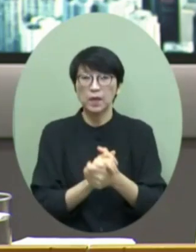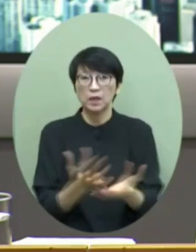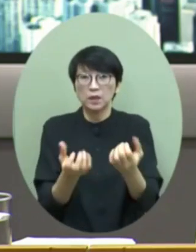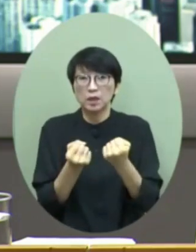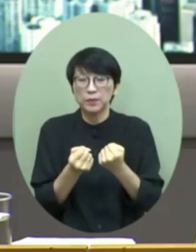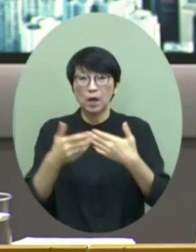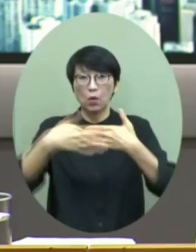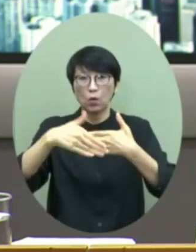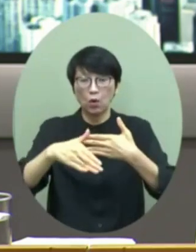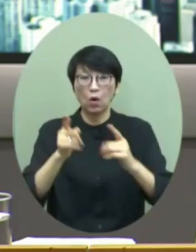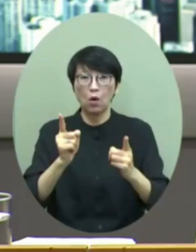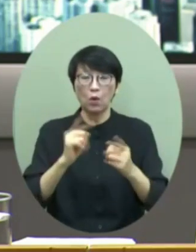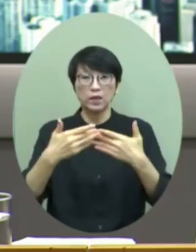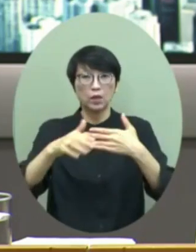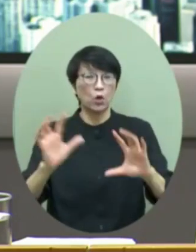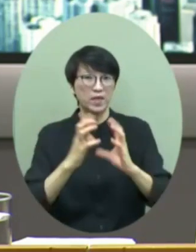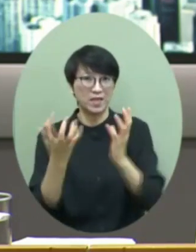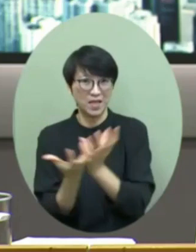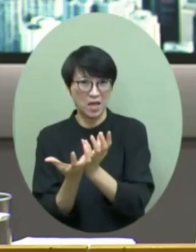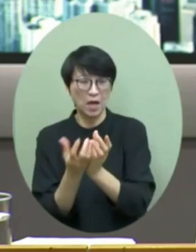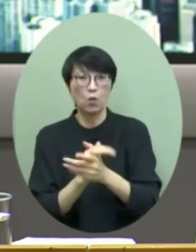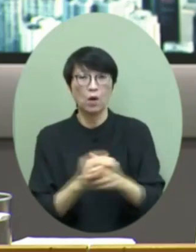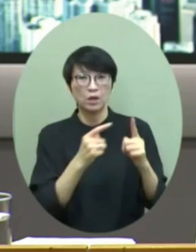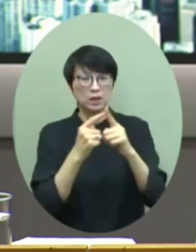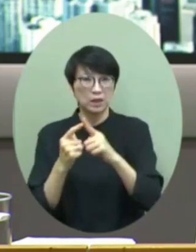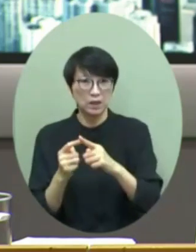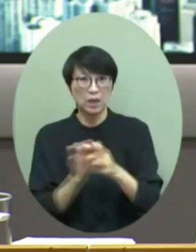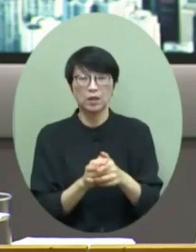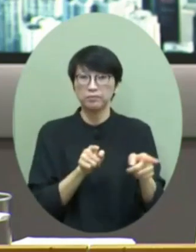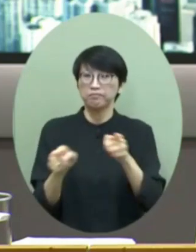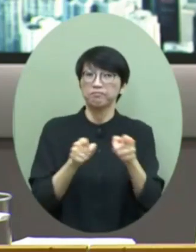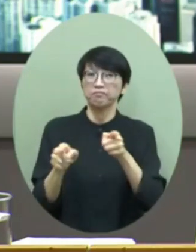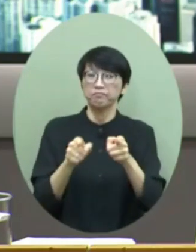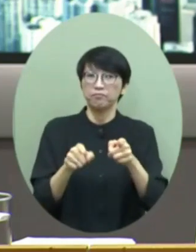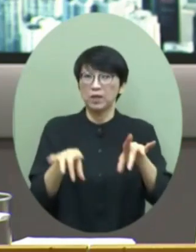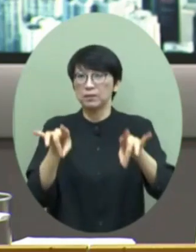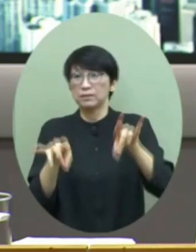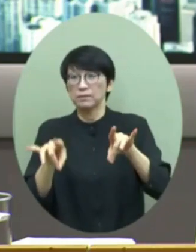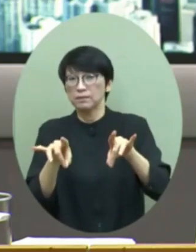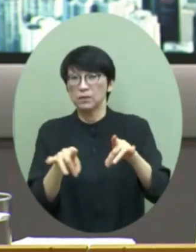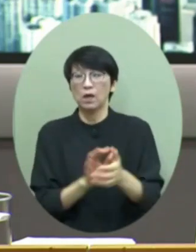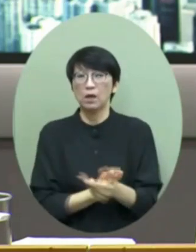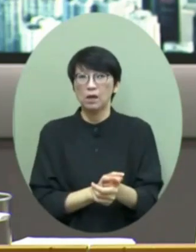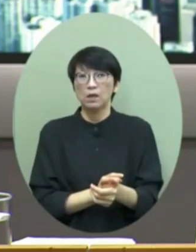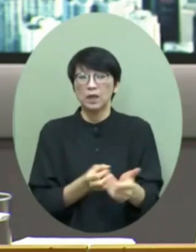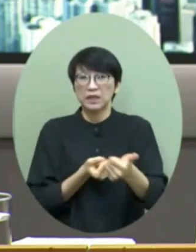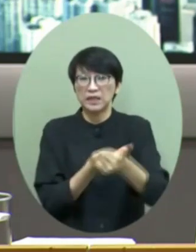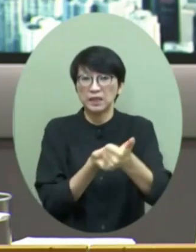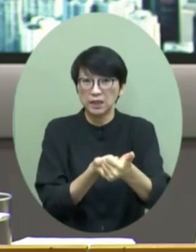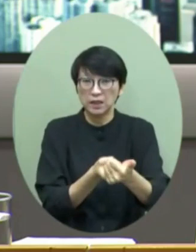country or an institution, organization, and the third